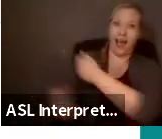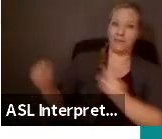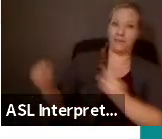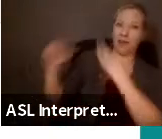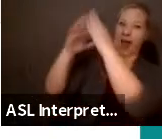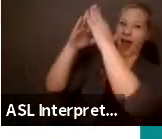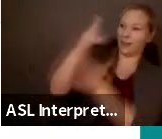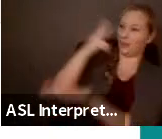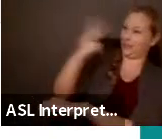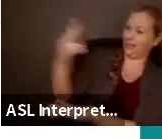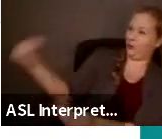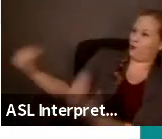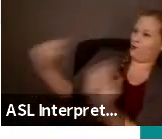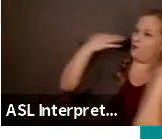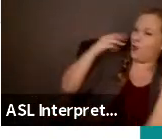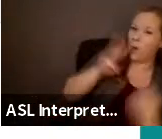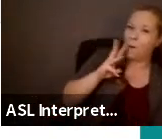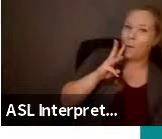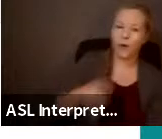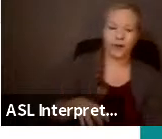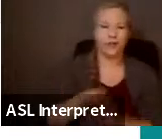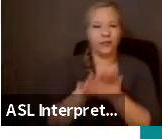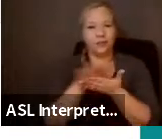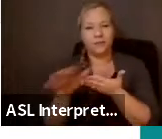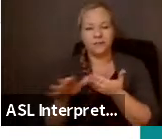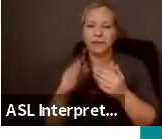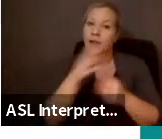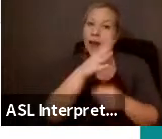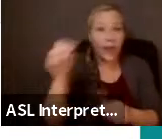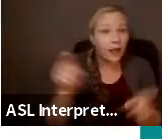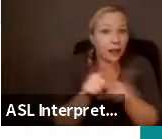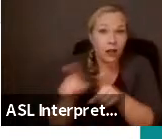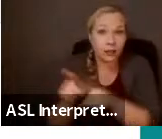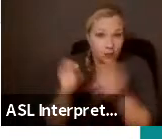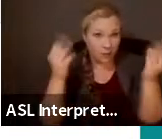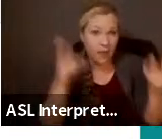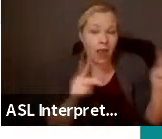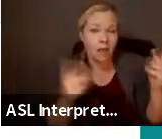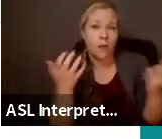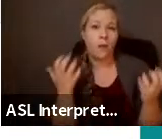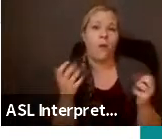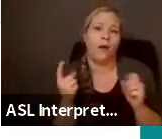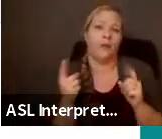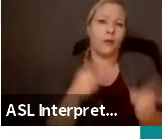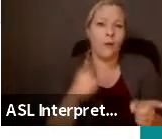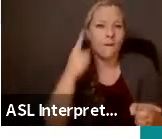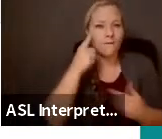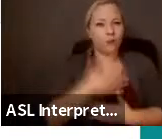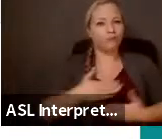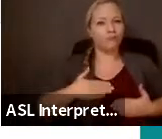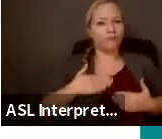And as we think about the bridge as a destination, a viewpoint, a view like that